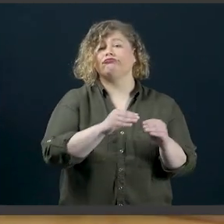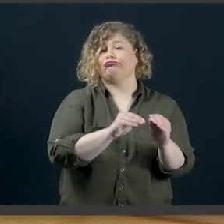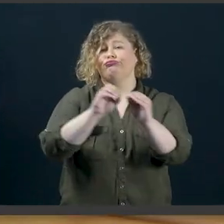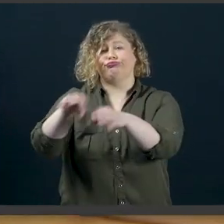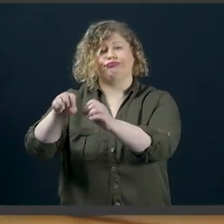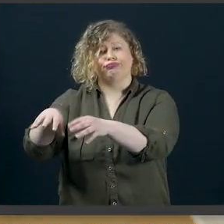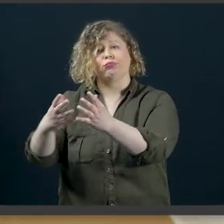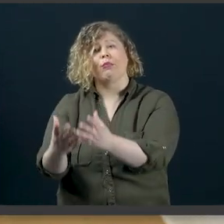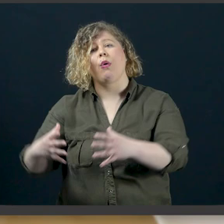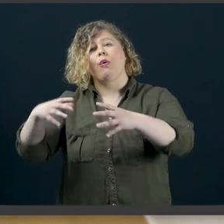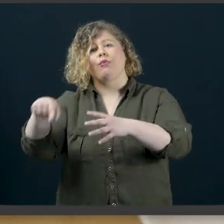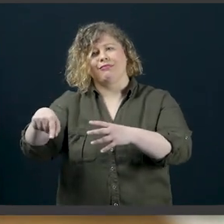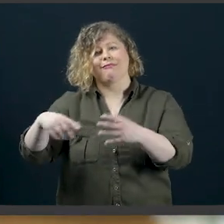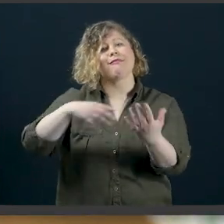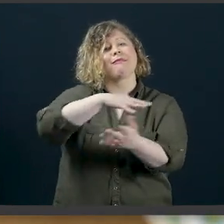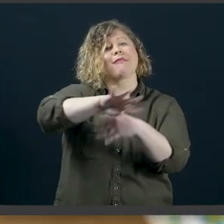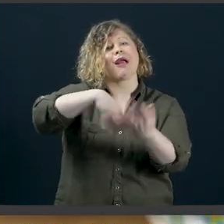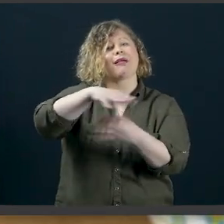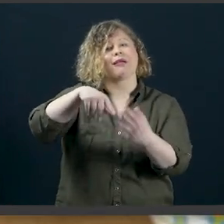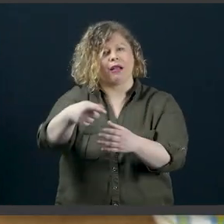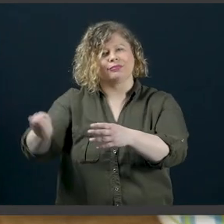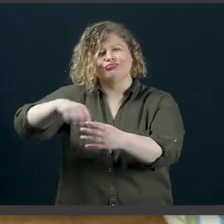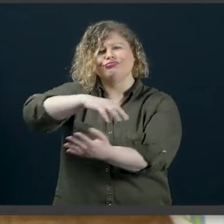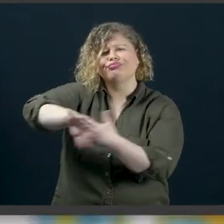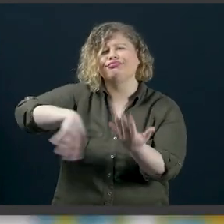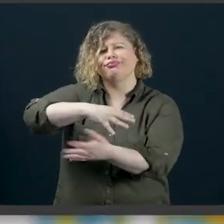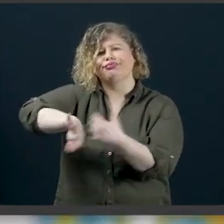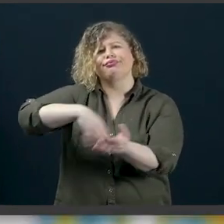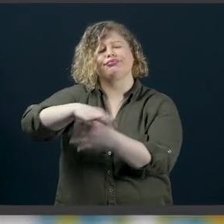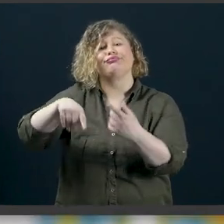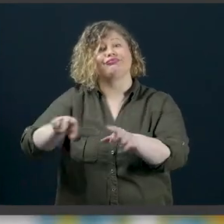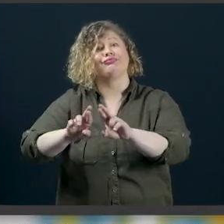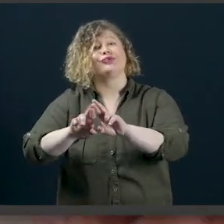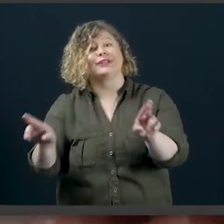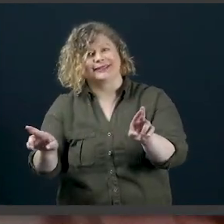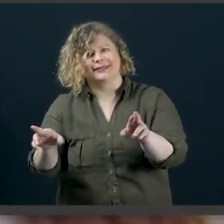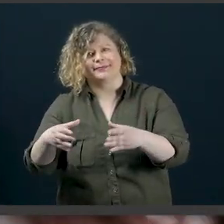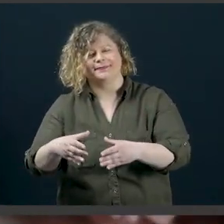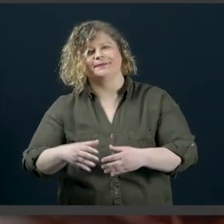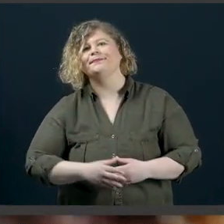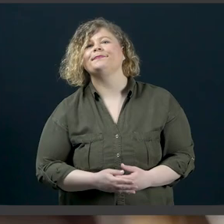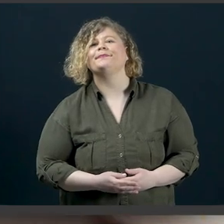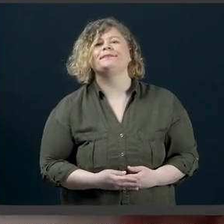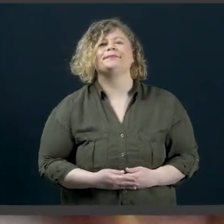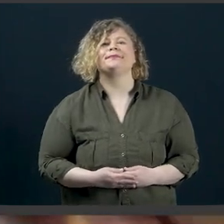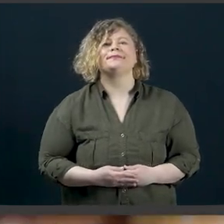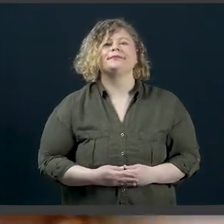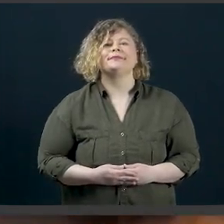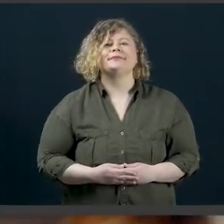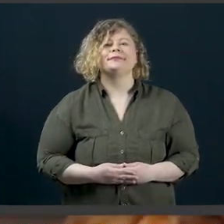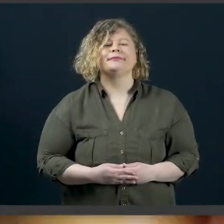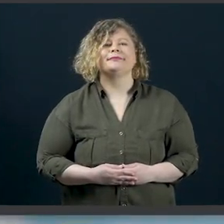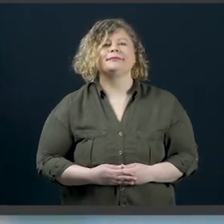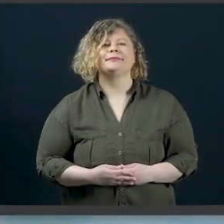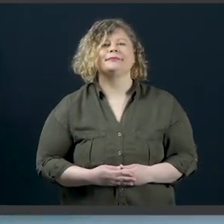and transfer to a bowl add the marinade and mix until the chicken is